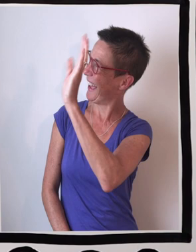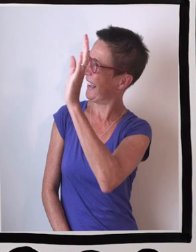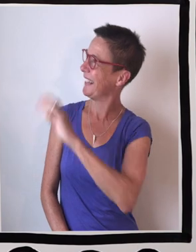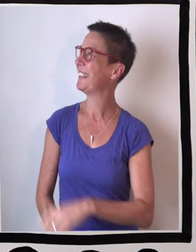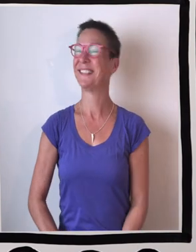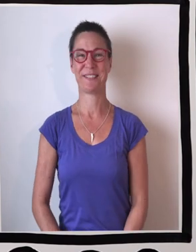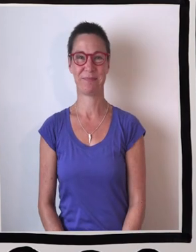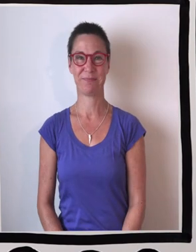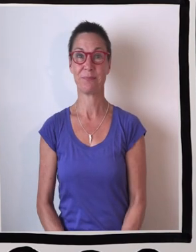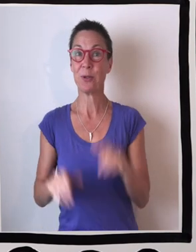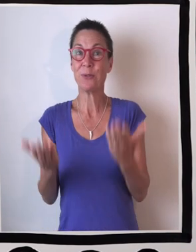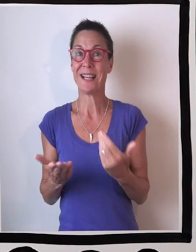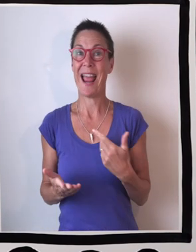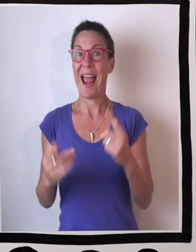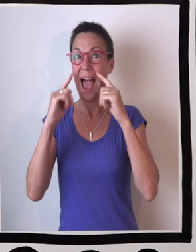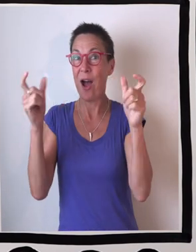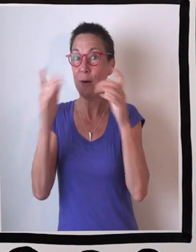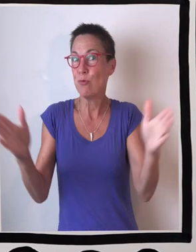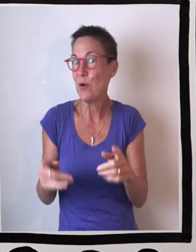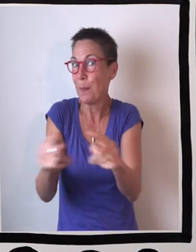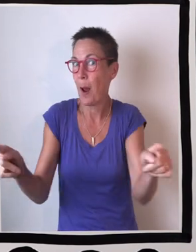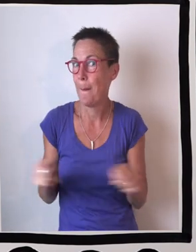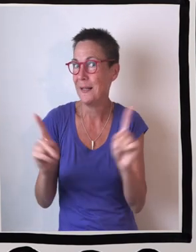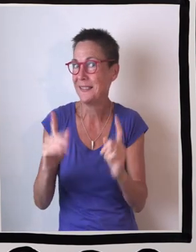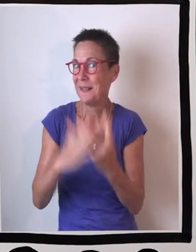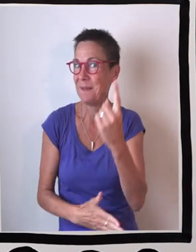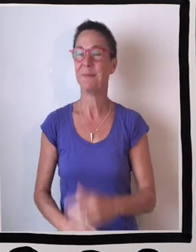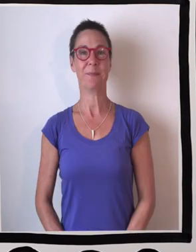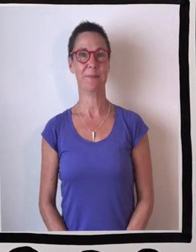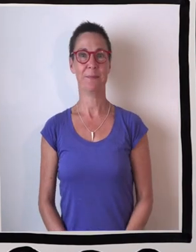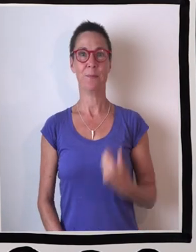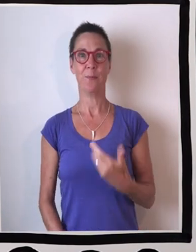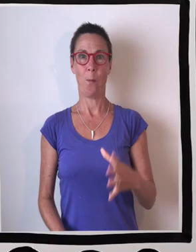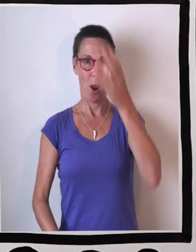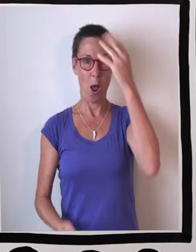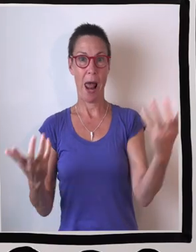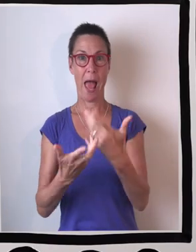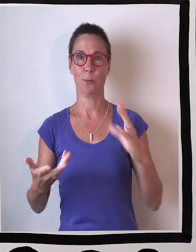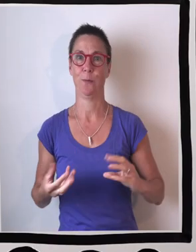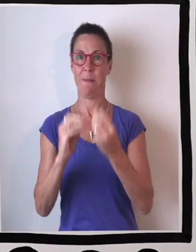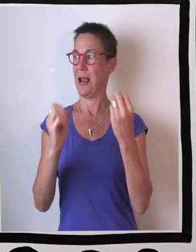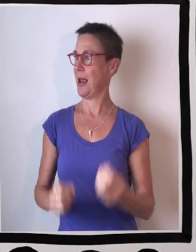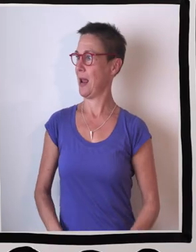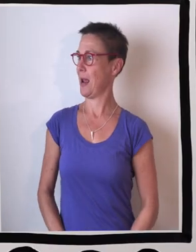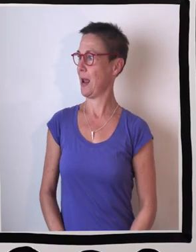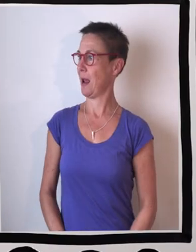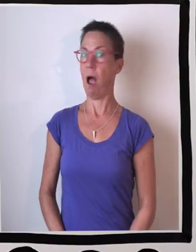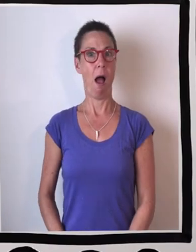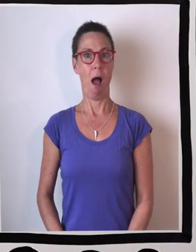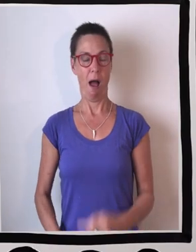Joe! On today's Anna and Arji's Broom cupboard, we're going to learn how to make and